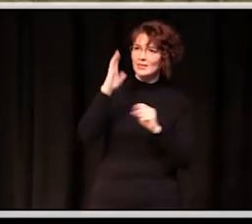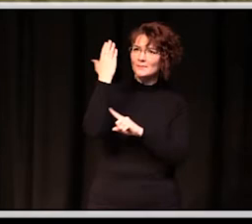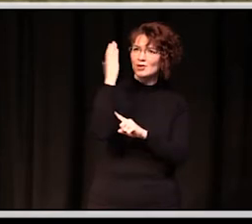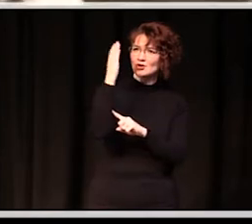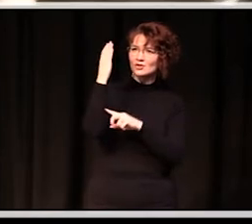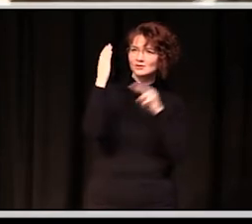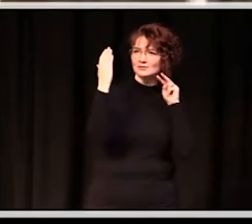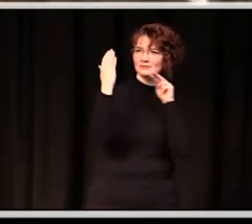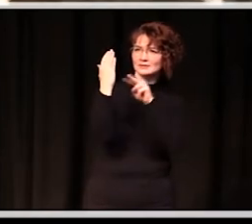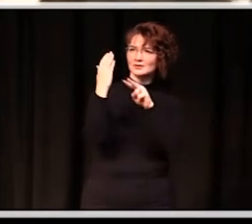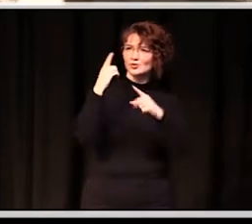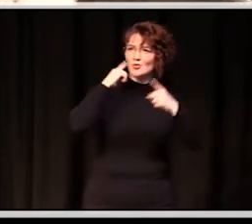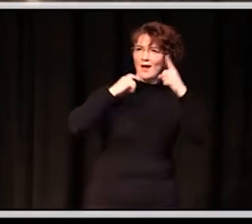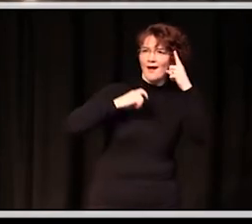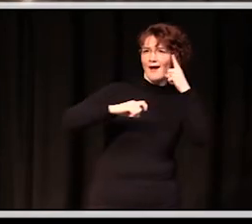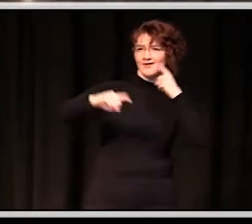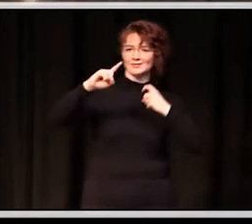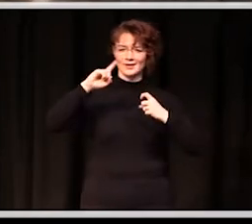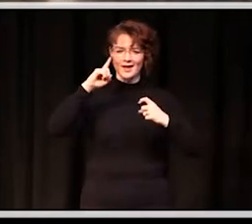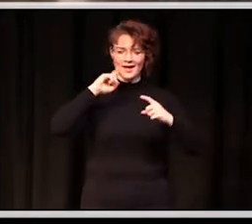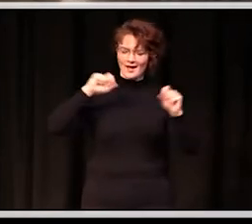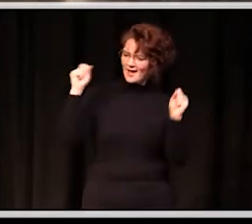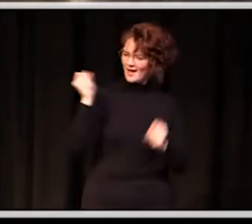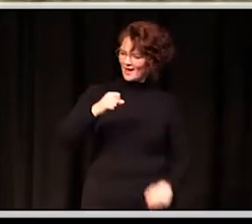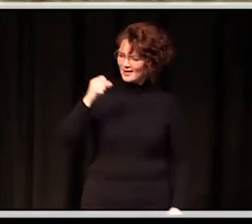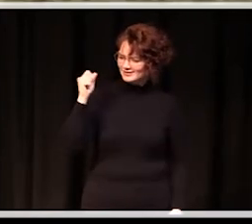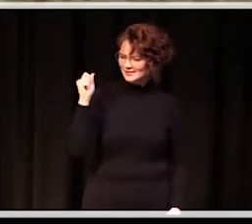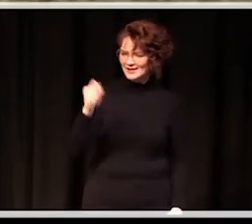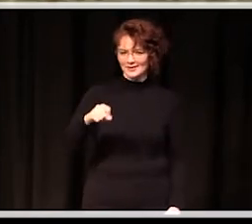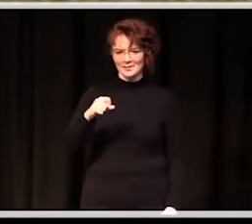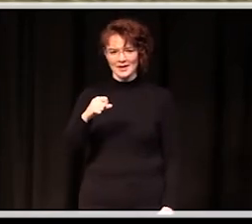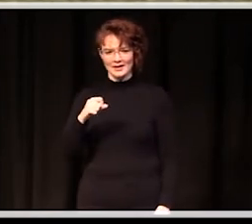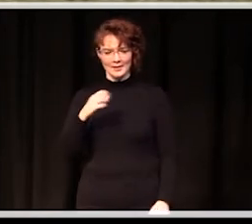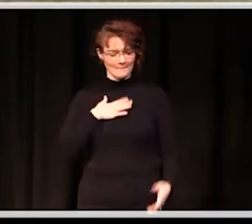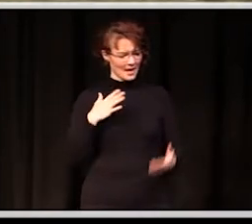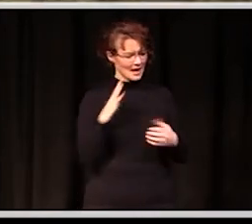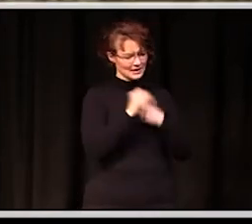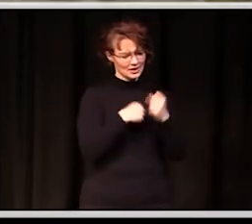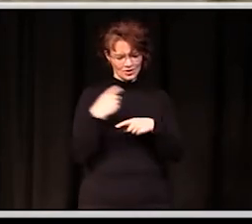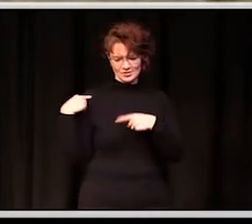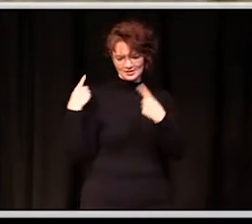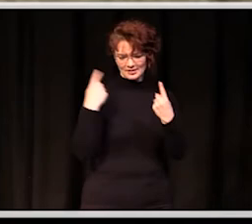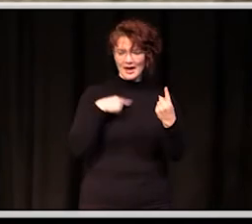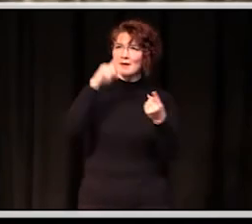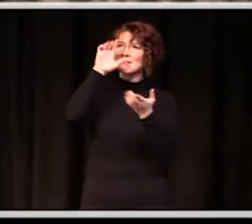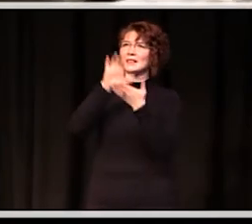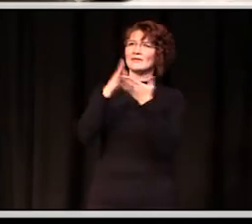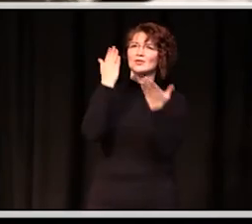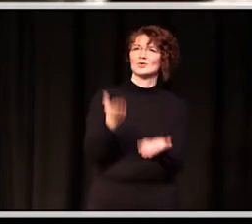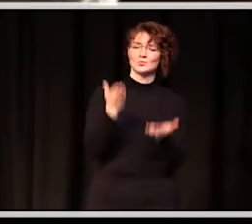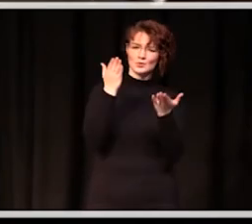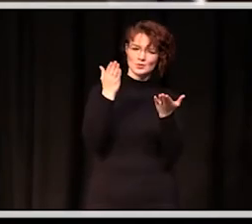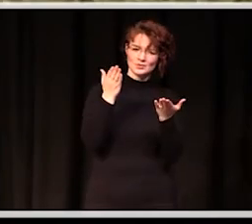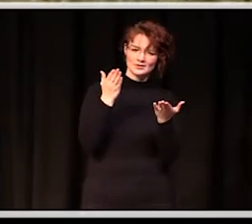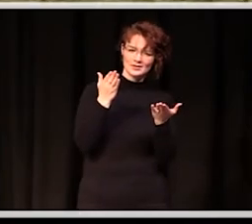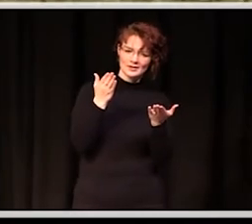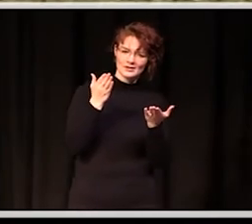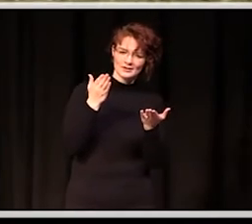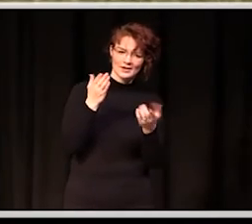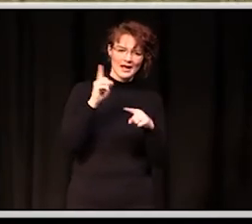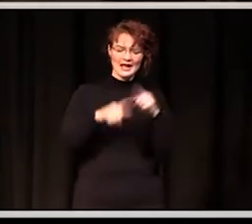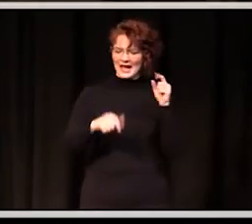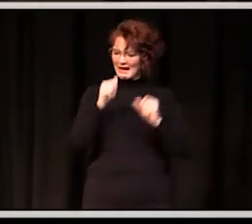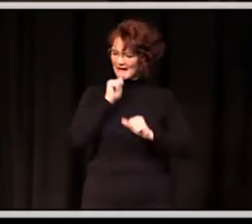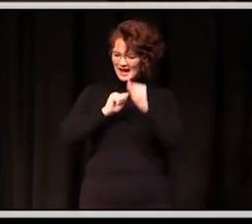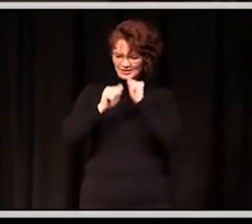mirror and cry. Oh, what you doing? Yeah, yeah. I spent all my years believing you. I just can't